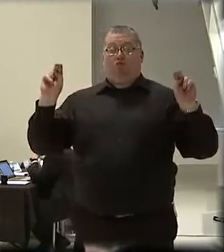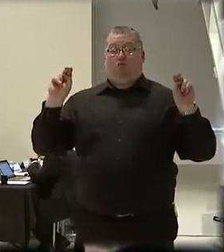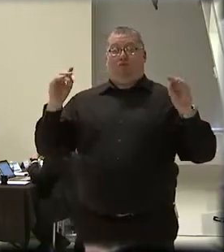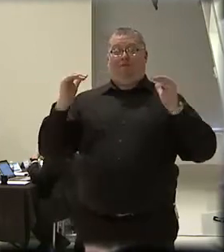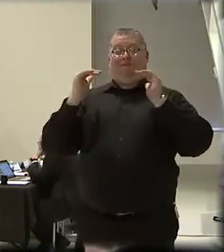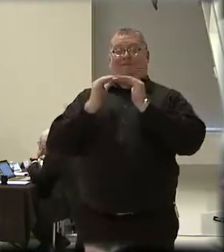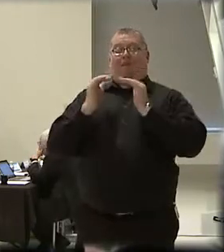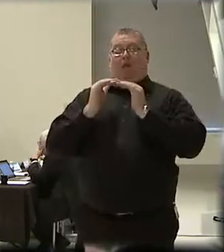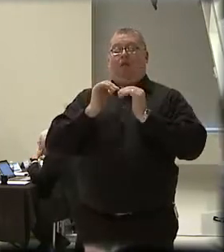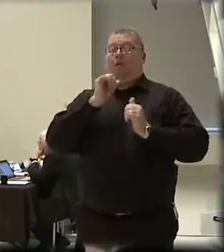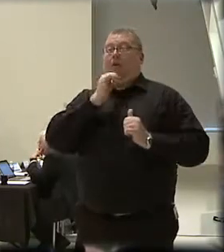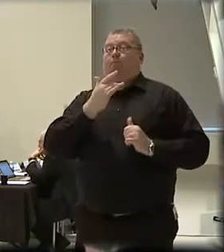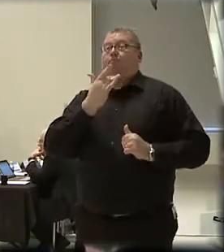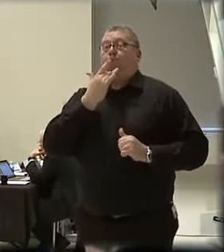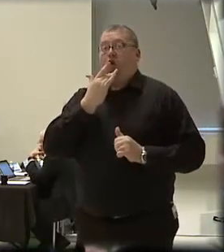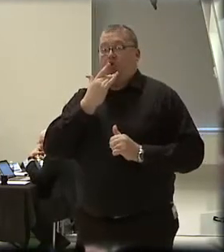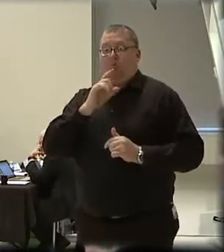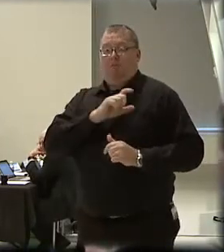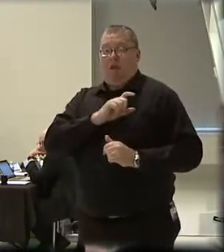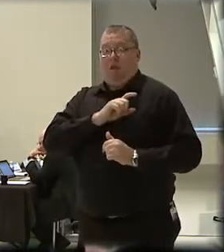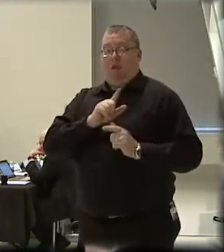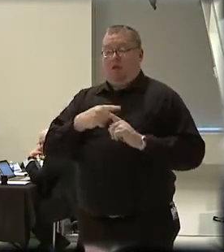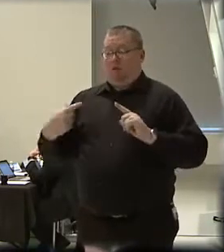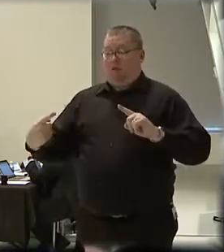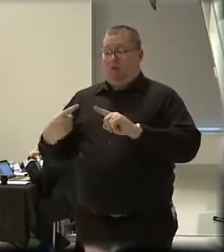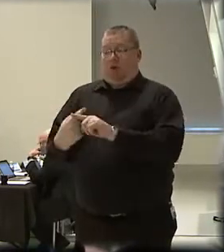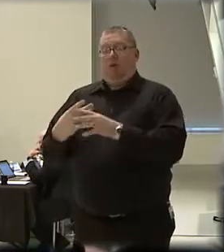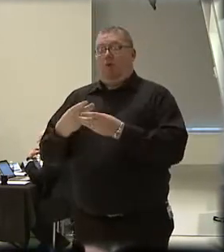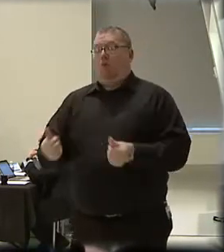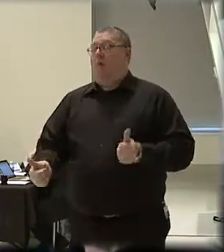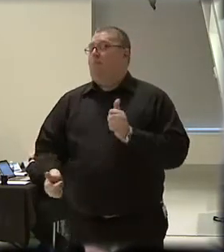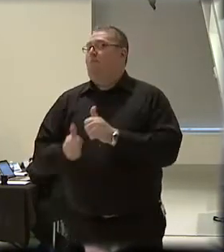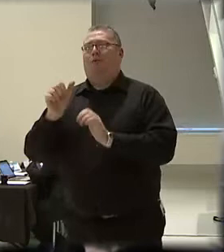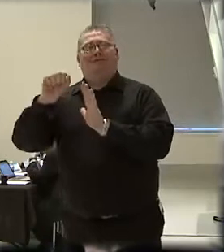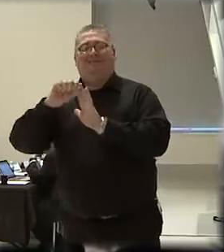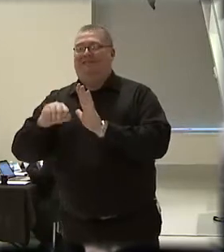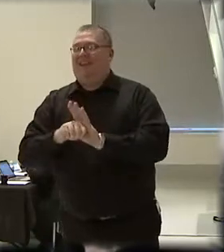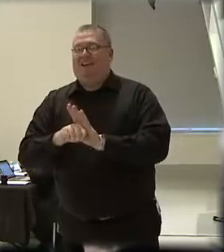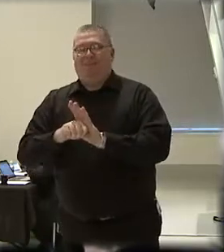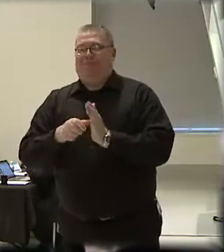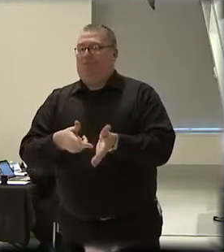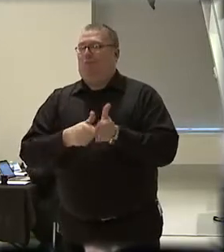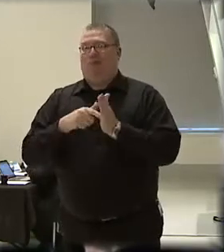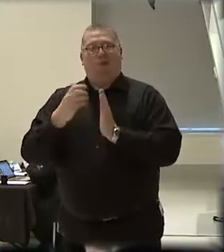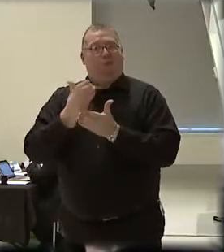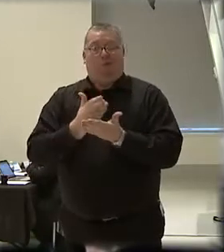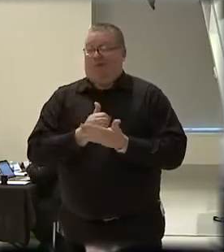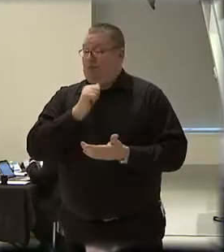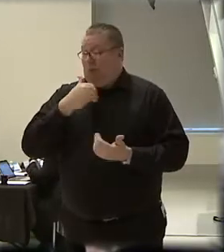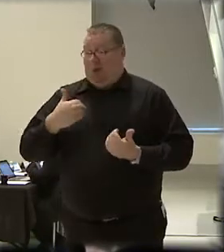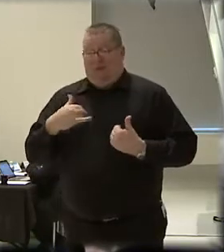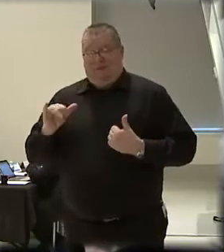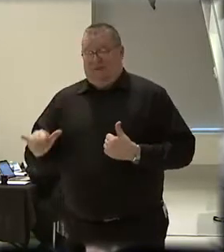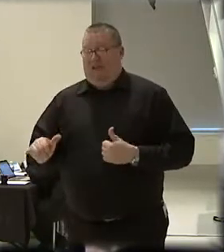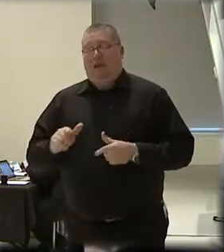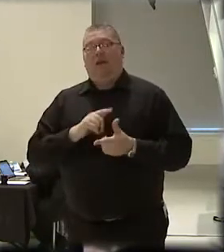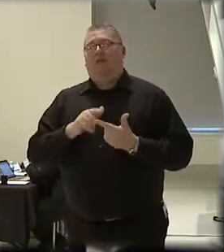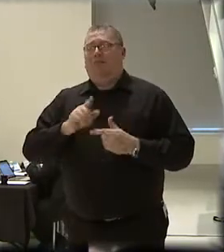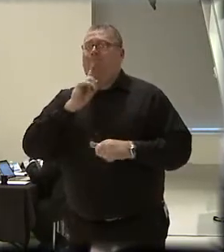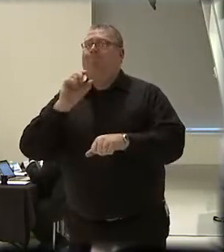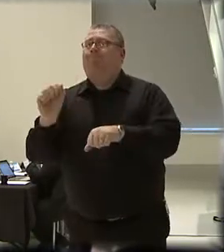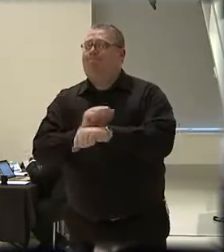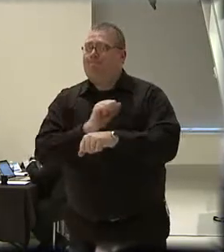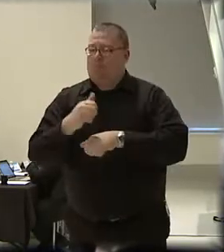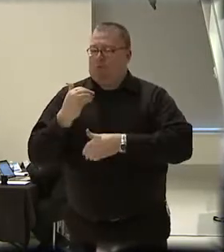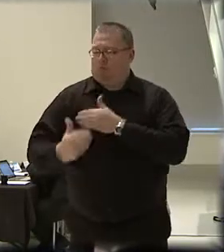conflict resolution, which is not a part of most state required courses, legitimacy, and